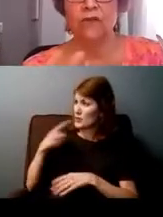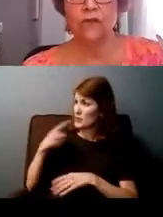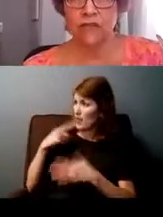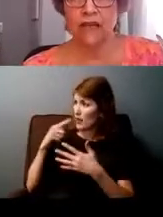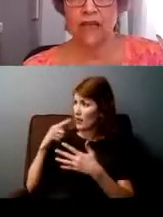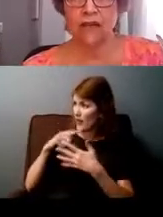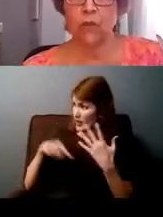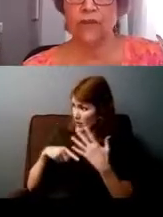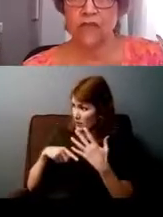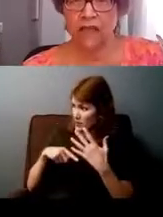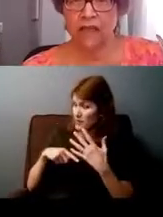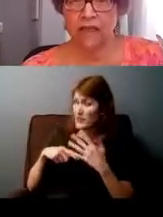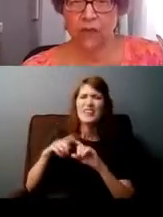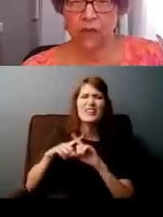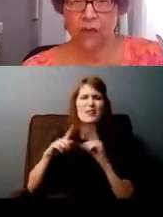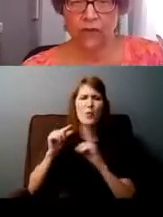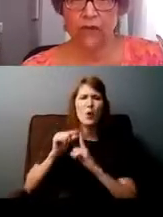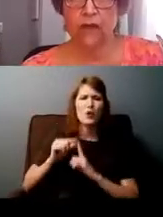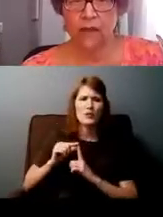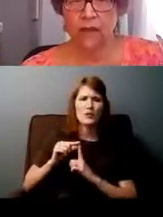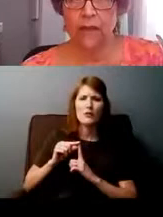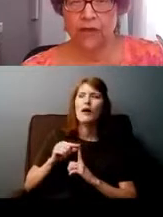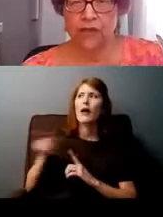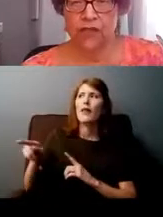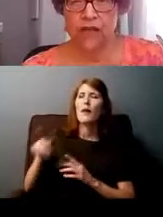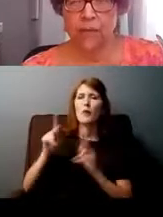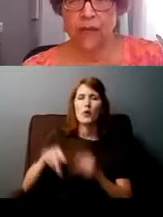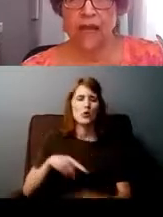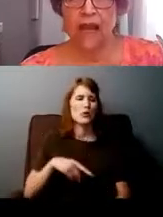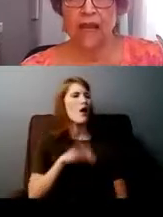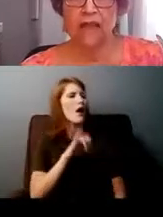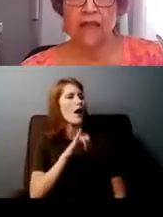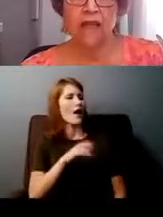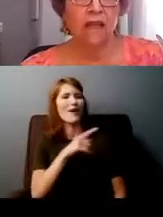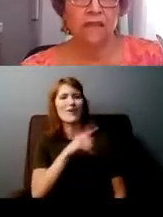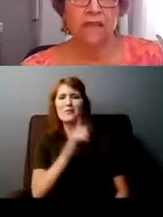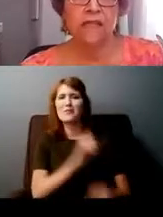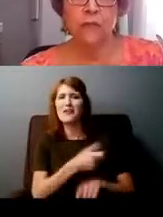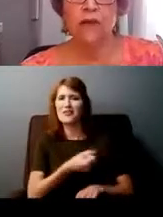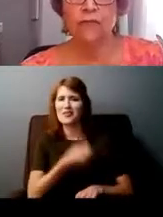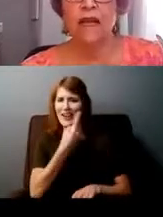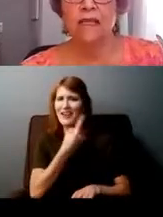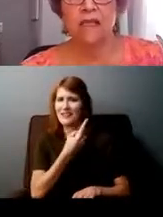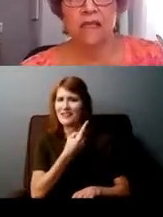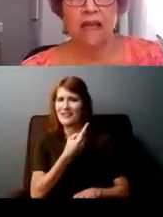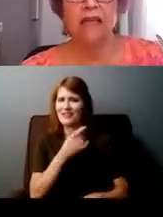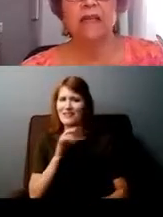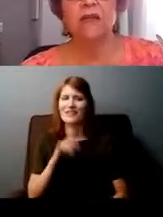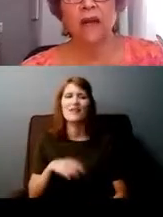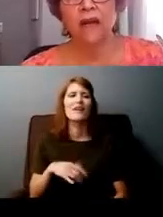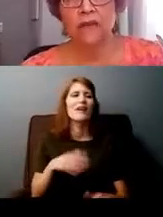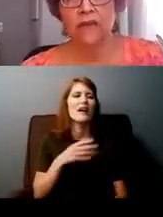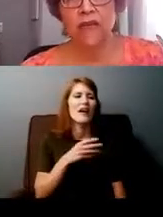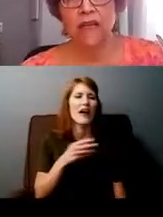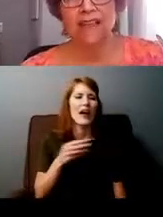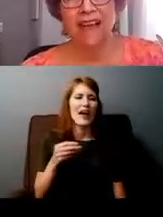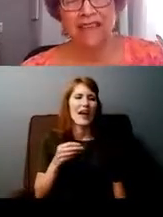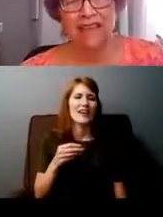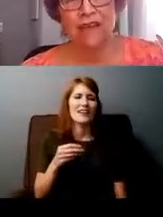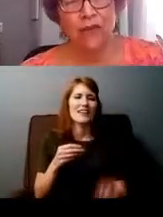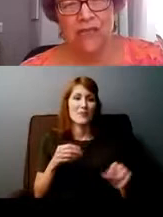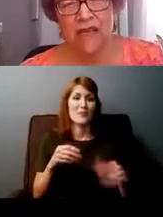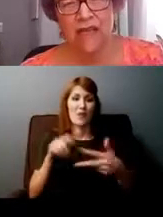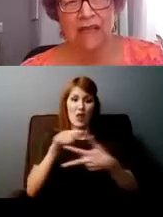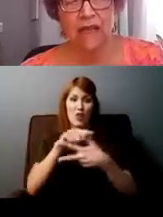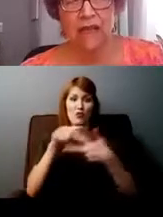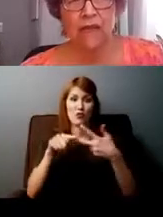and understand what they're telling you, you're going to be in shape. And then these three phrases, I hear, I understand, I